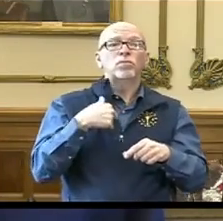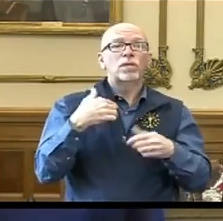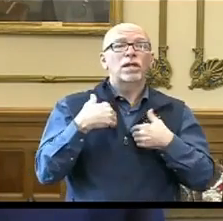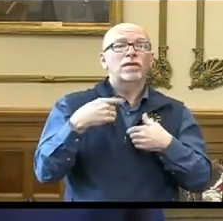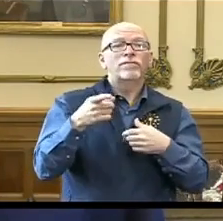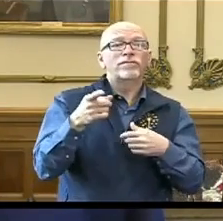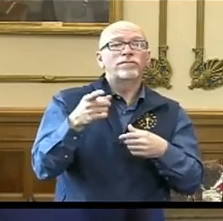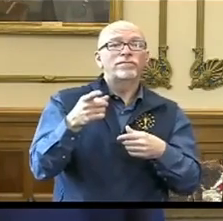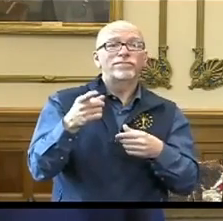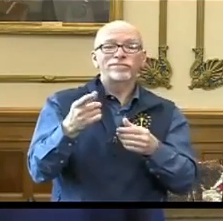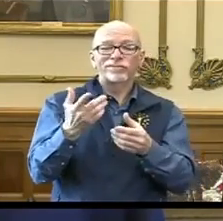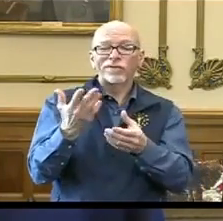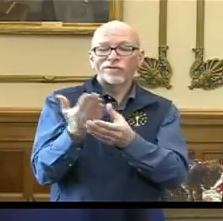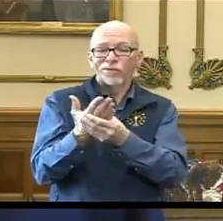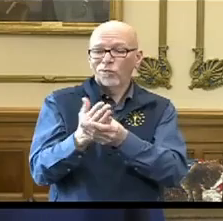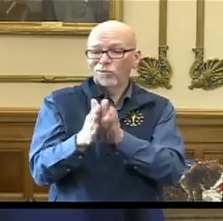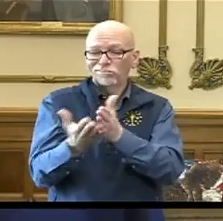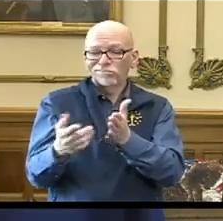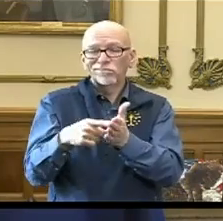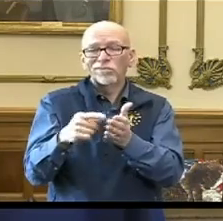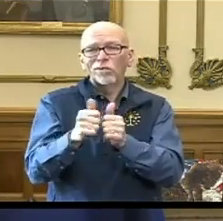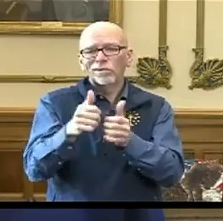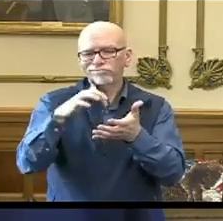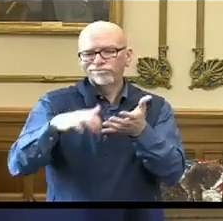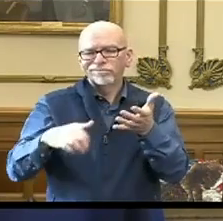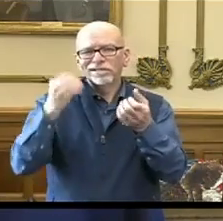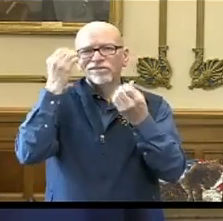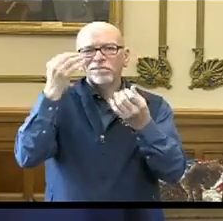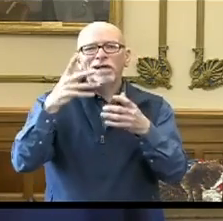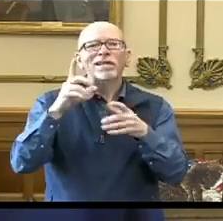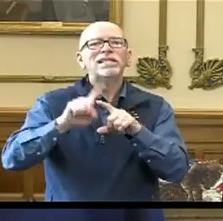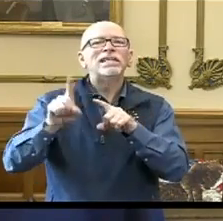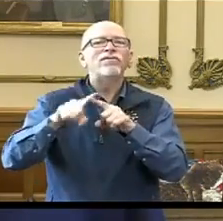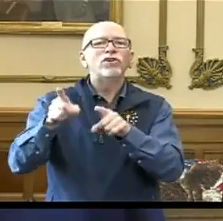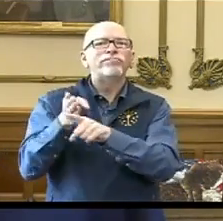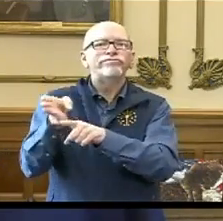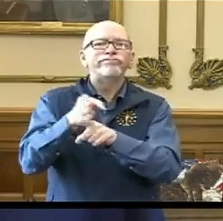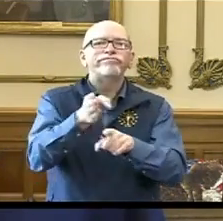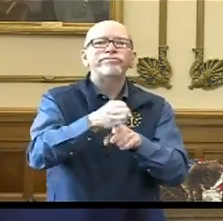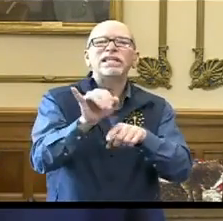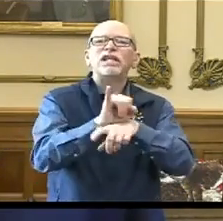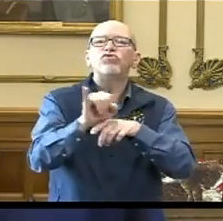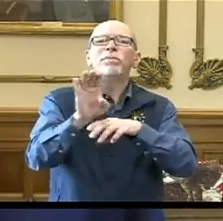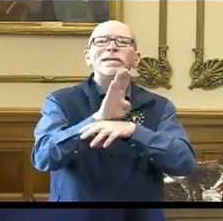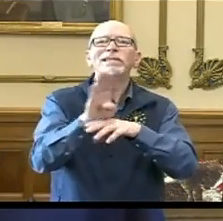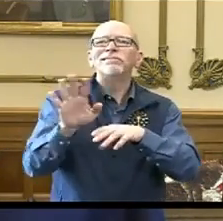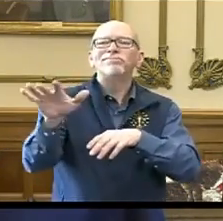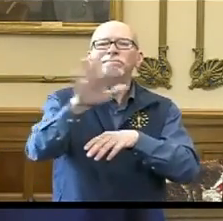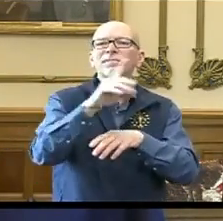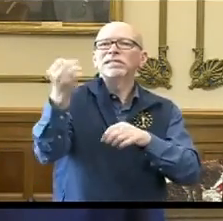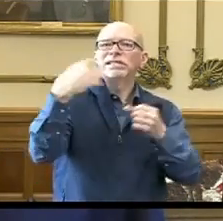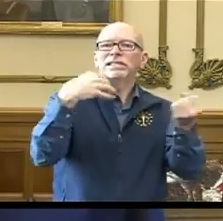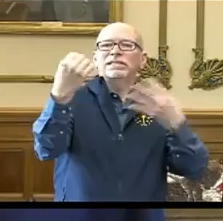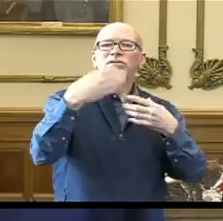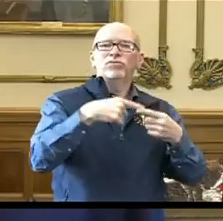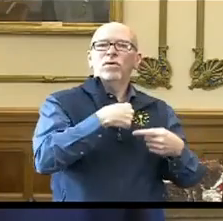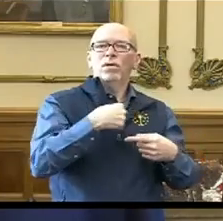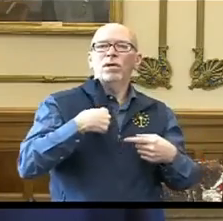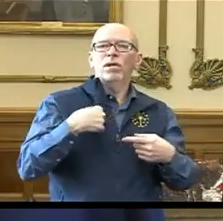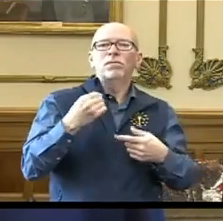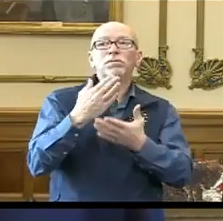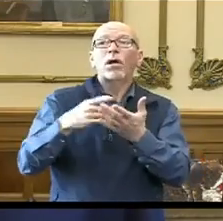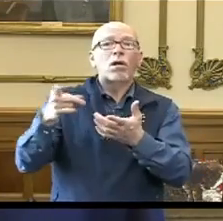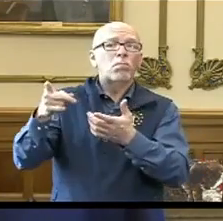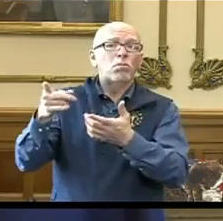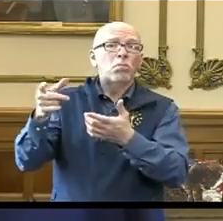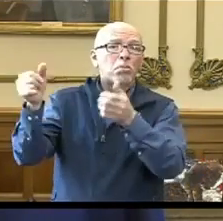full of information that different sectors, industries, businesses have sent us, and some have